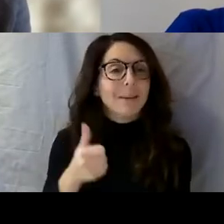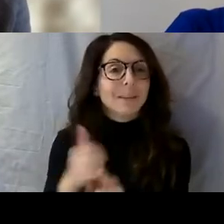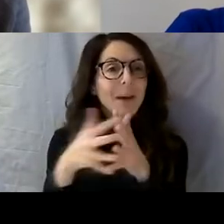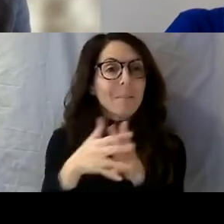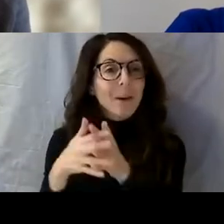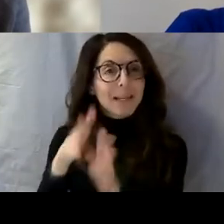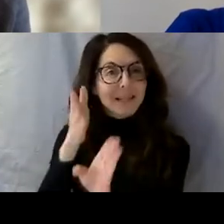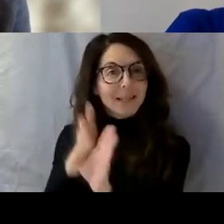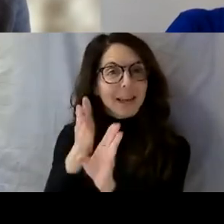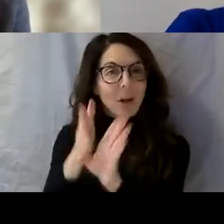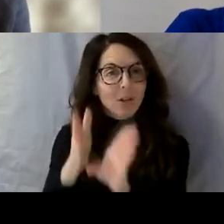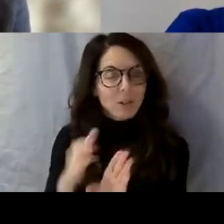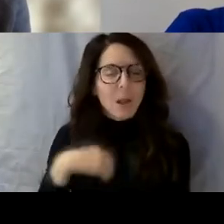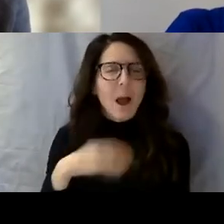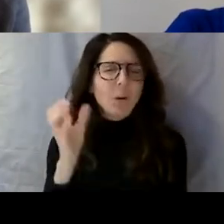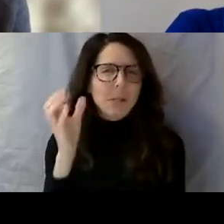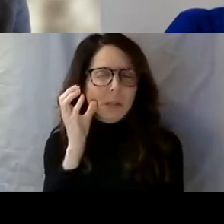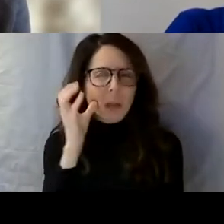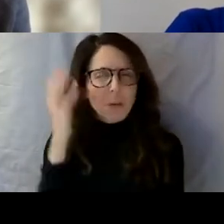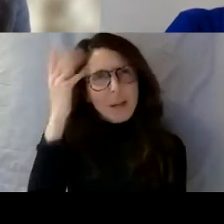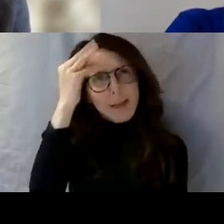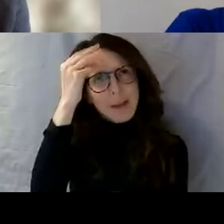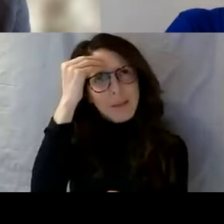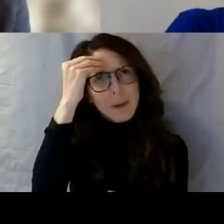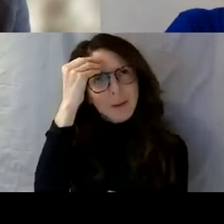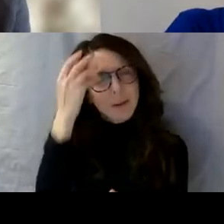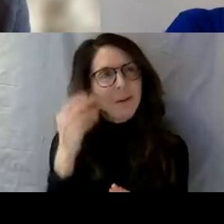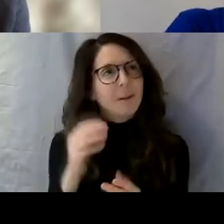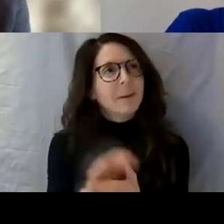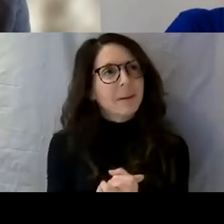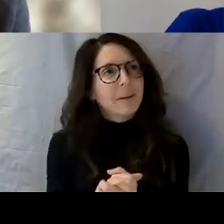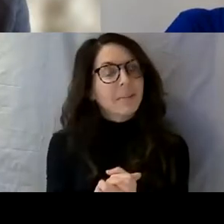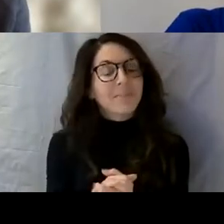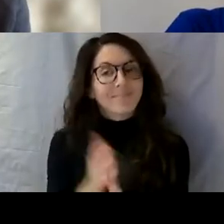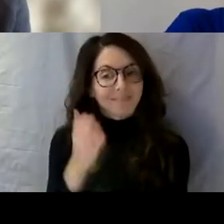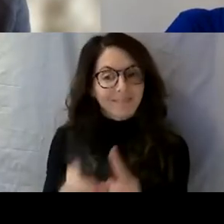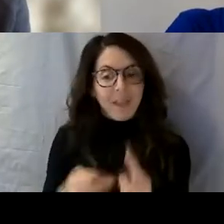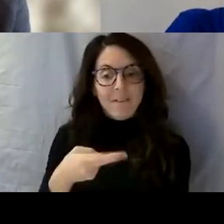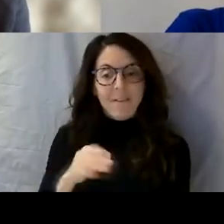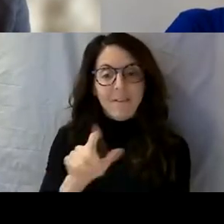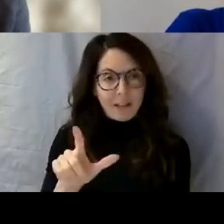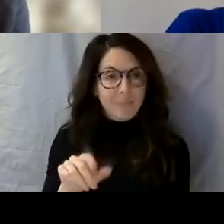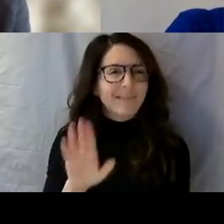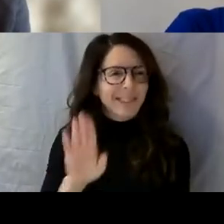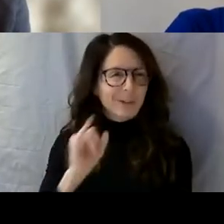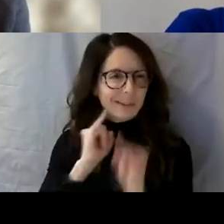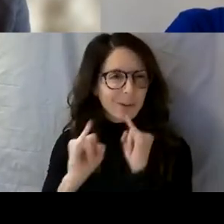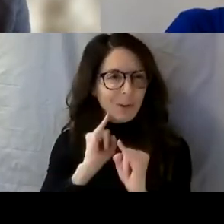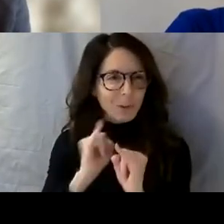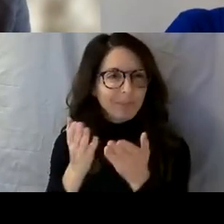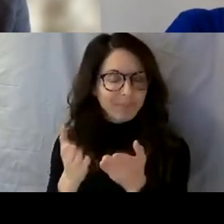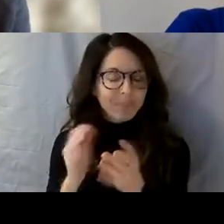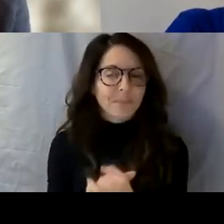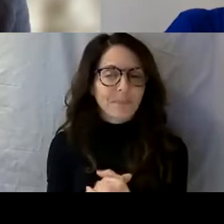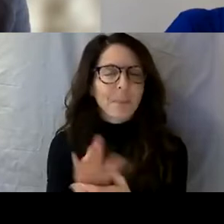And that really prompted my thinking for today's talk. Phil reminds us in this, actually in his